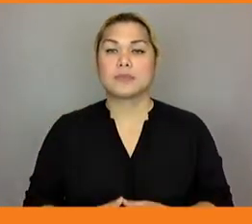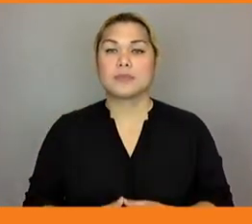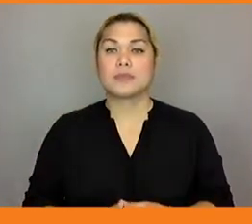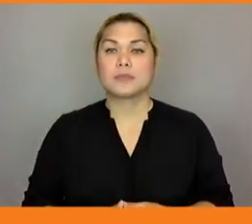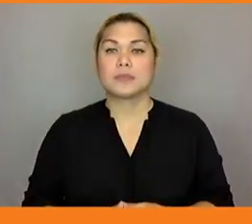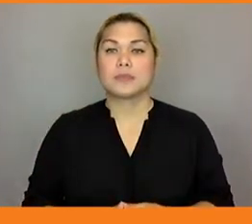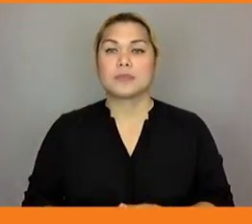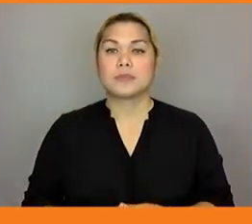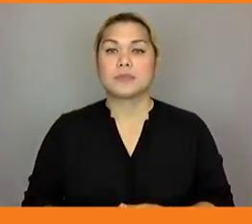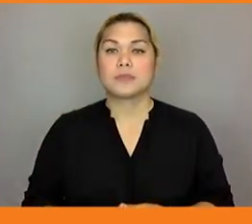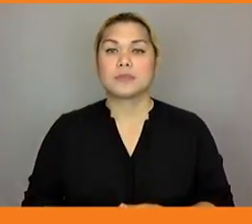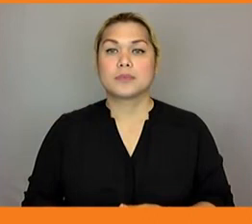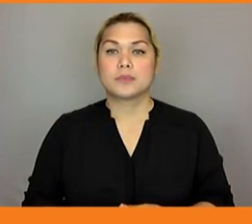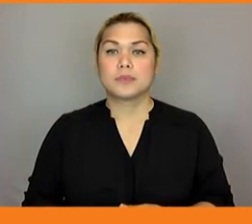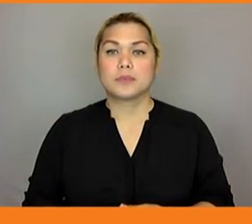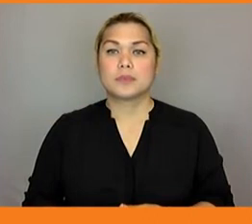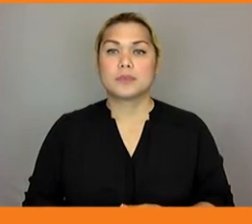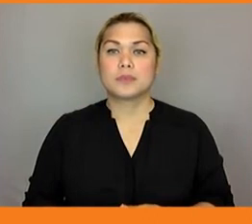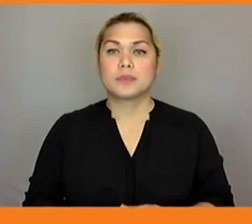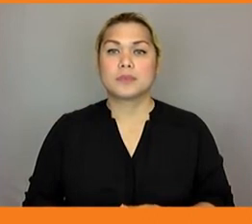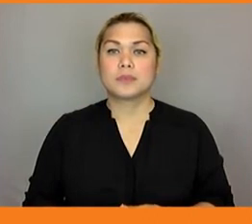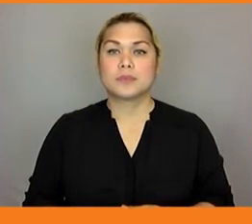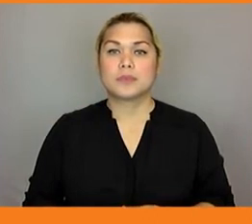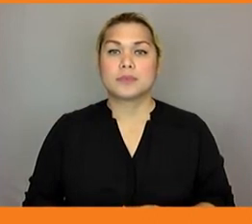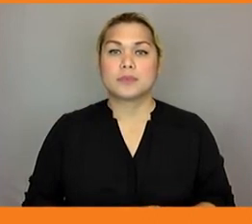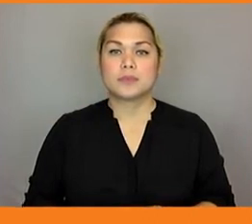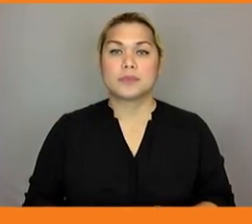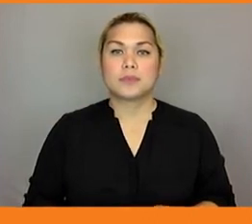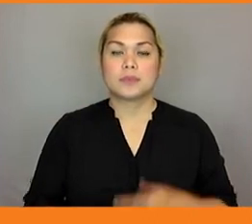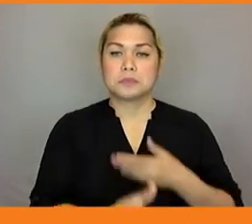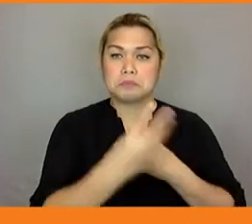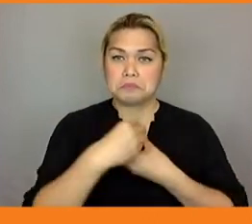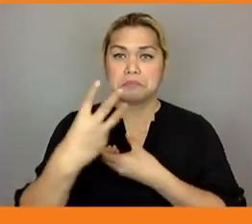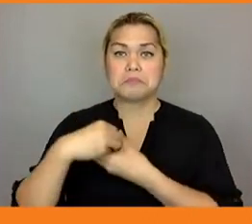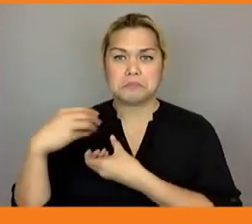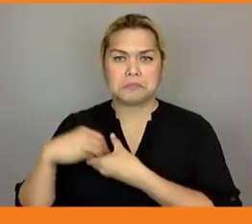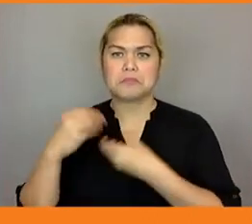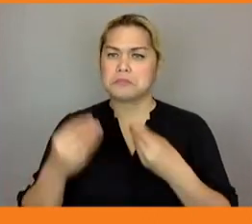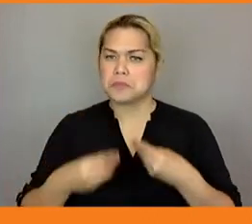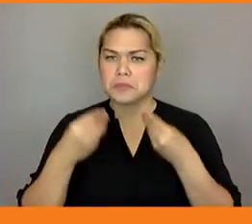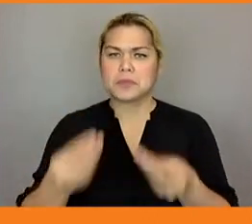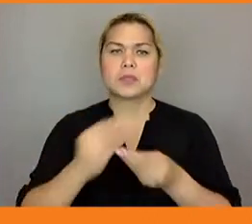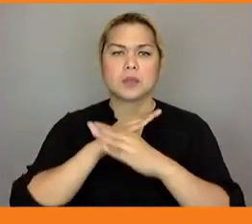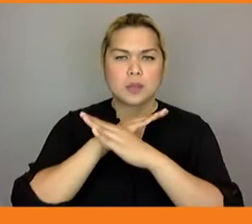PBL and so on in the forthcoming safeguard is a very interesting idea.